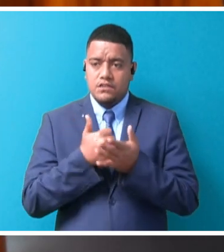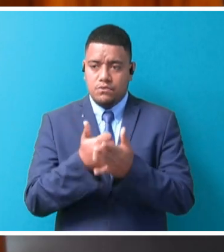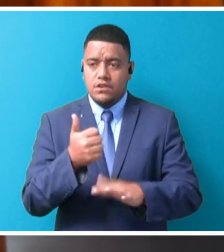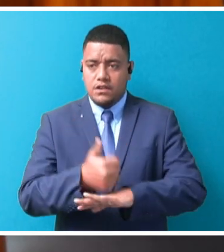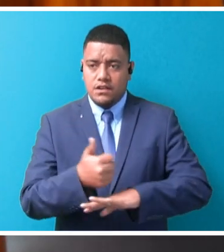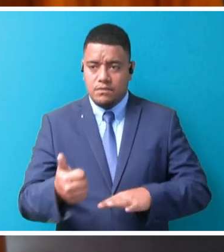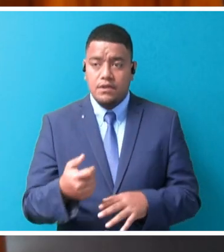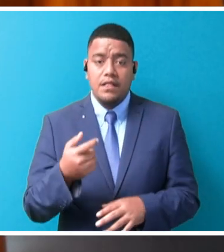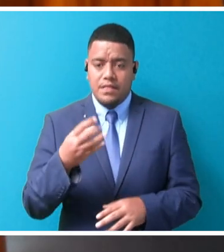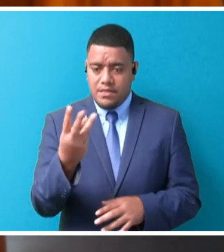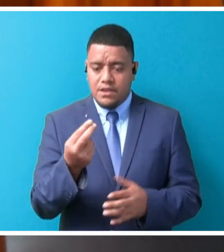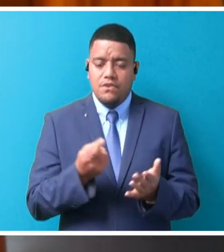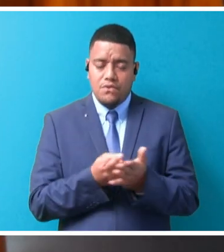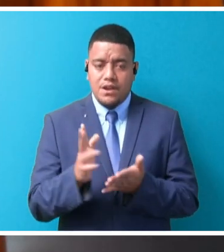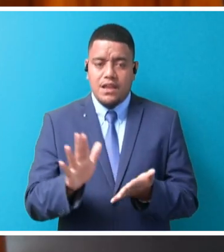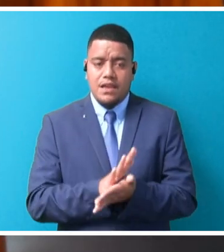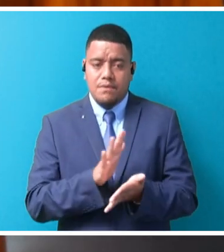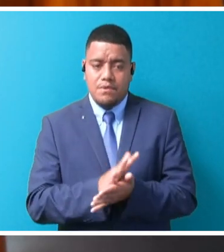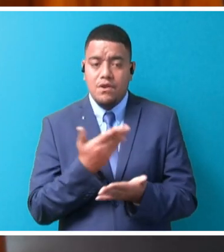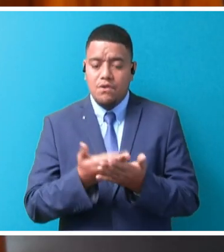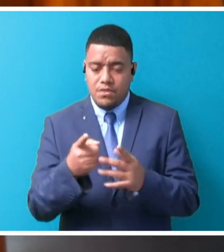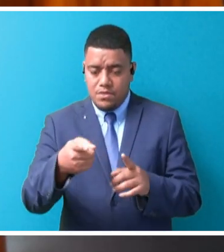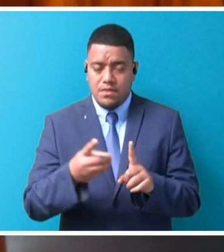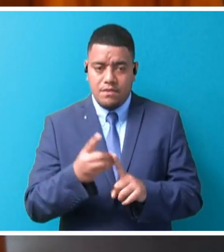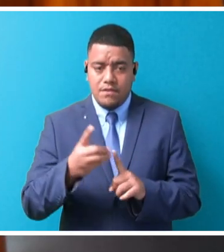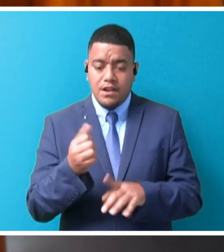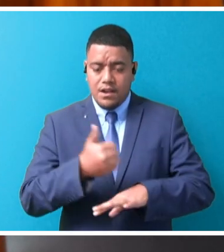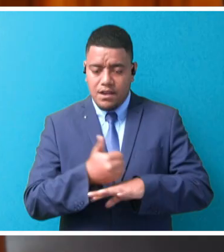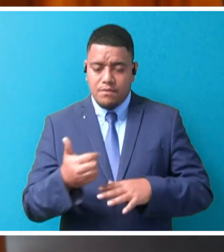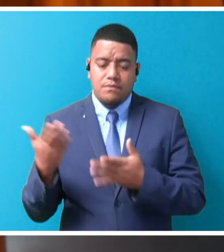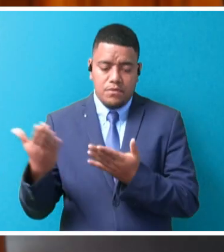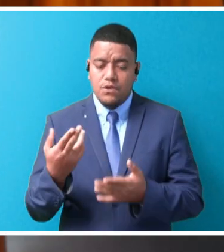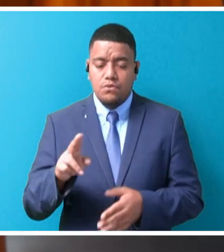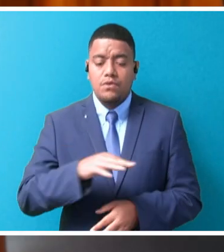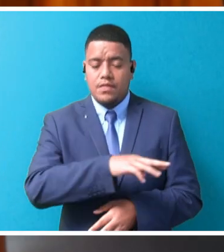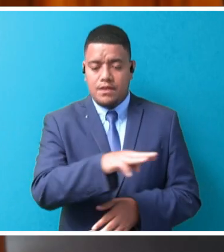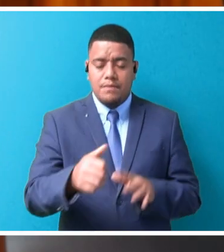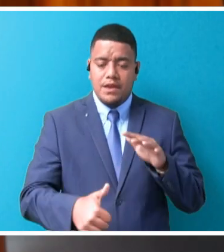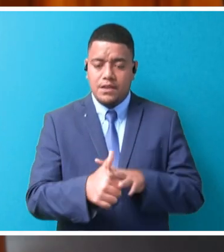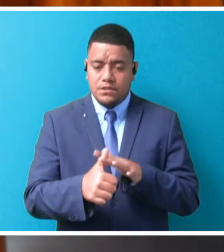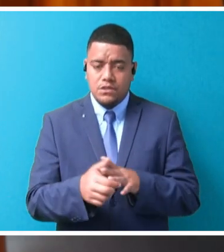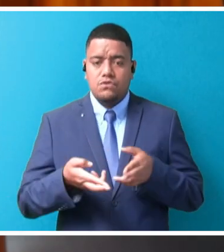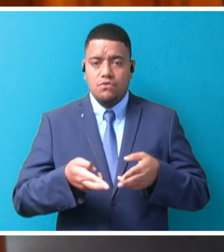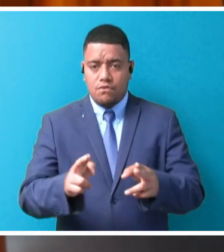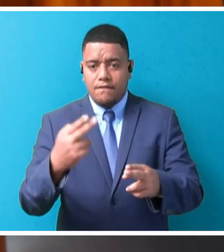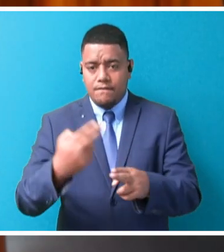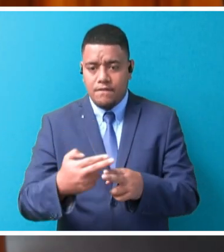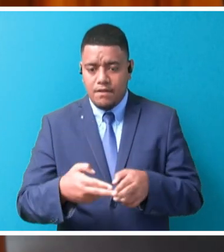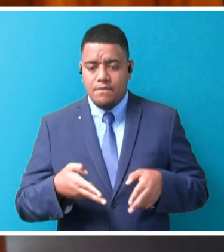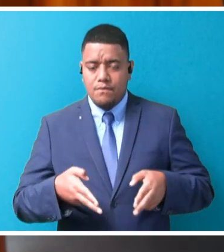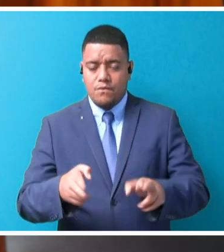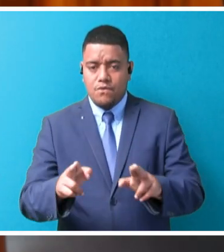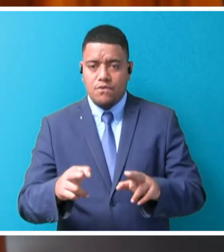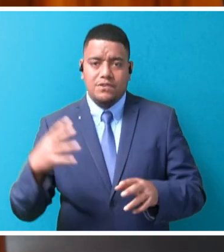And they are really happy on the development that government is bringing to them. Access road, farm road, solar